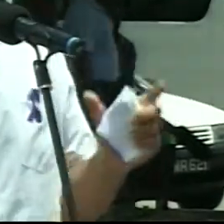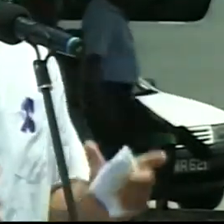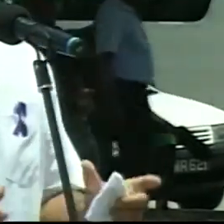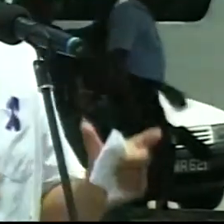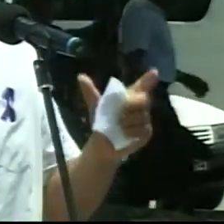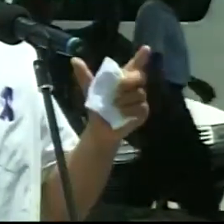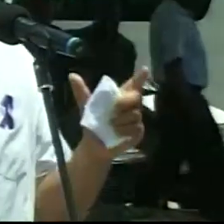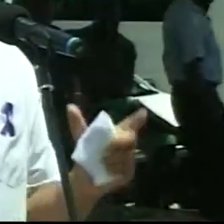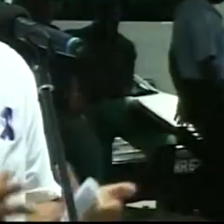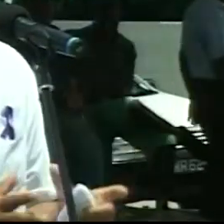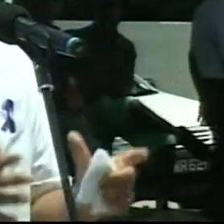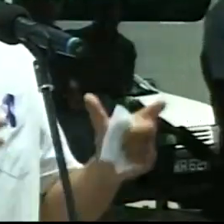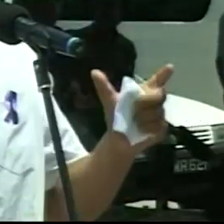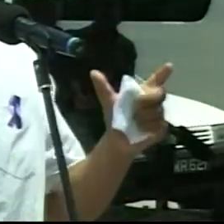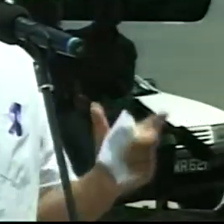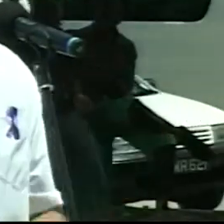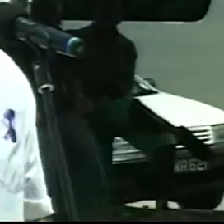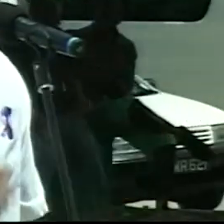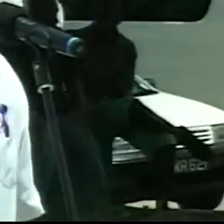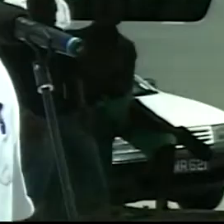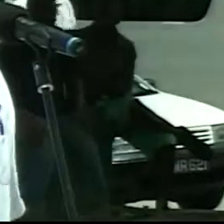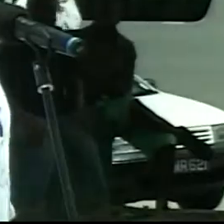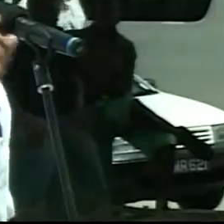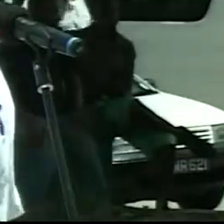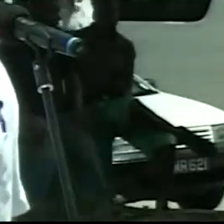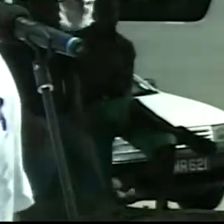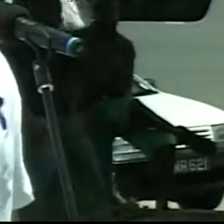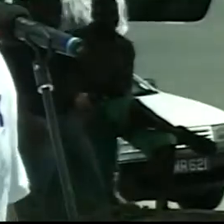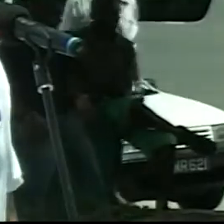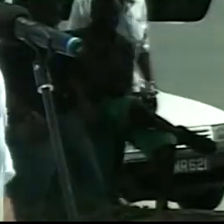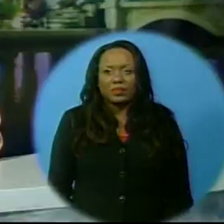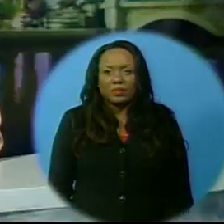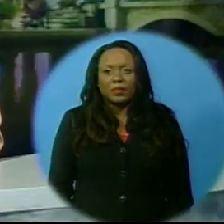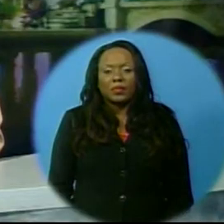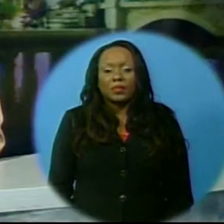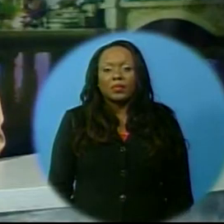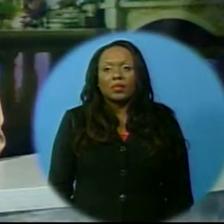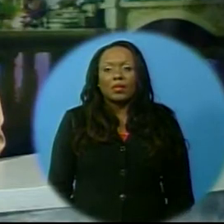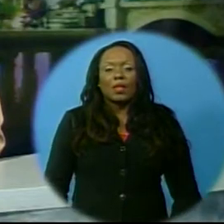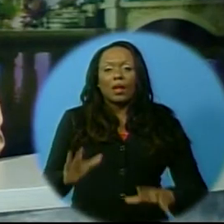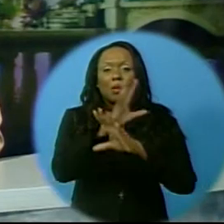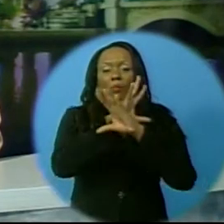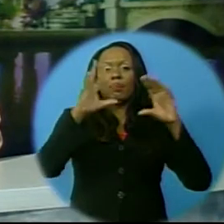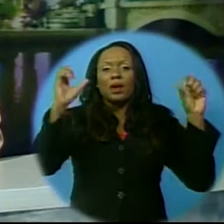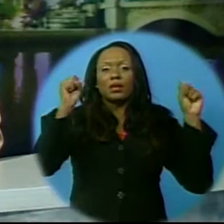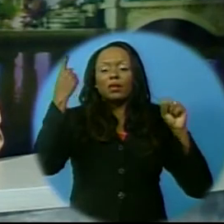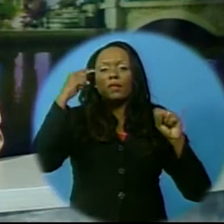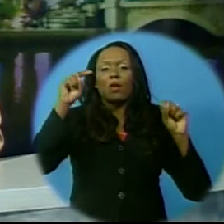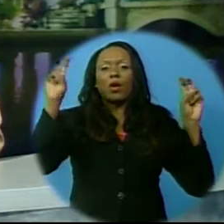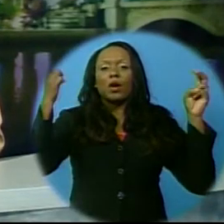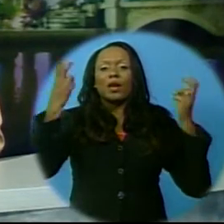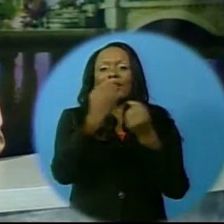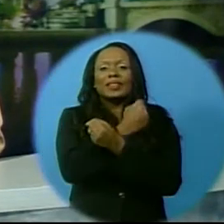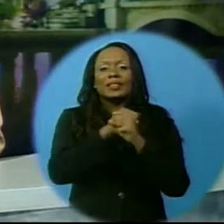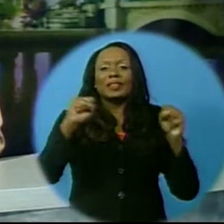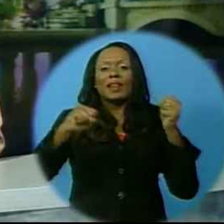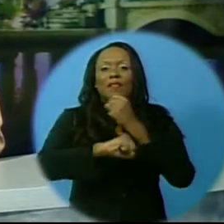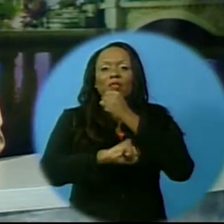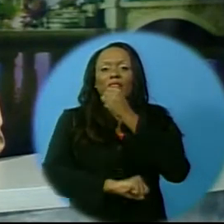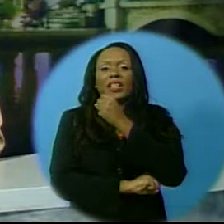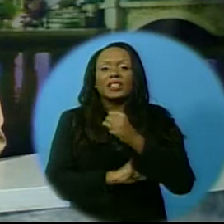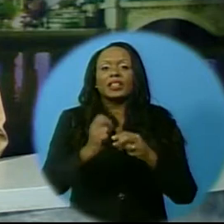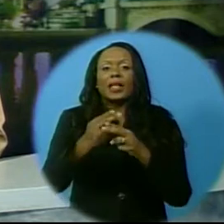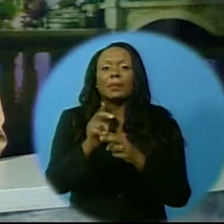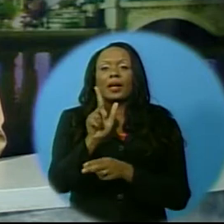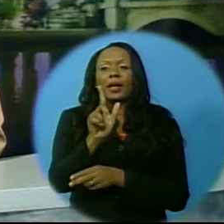by rebuilding the family if we're serious. Meanwhile, president of the SAVE Foundation, Liesl